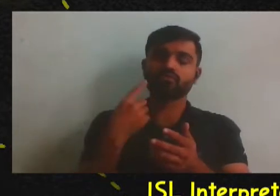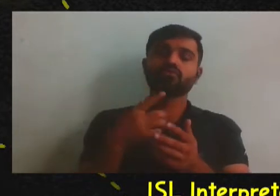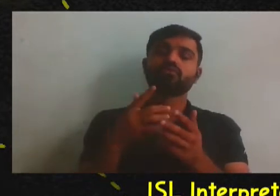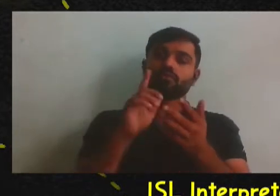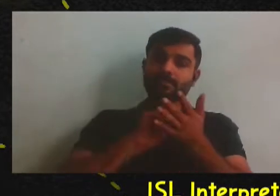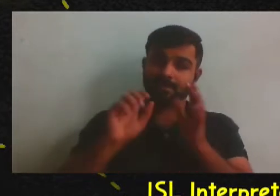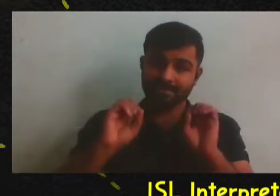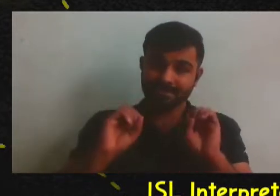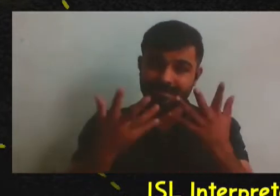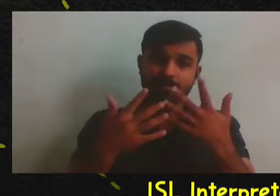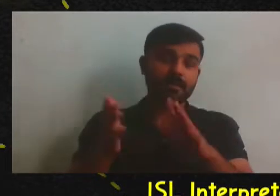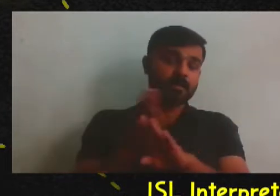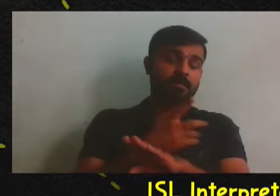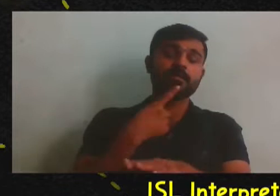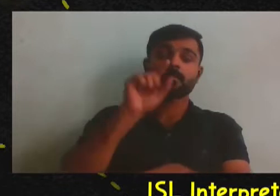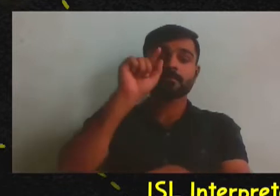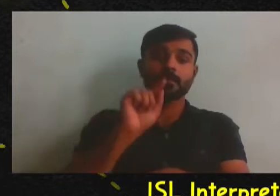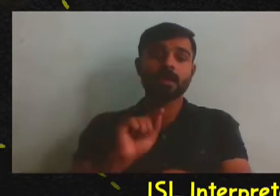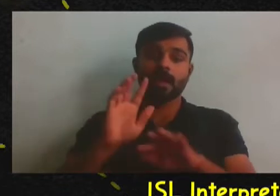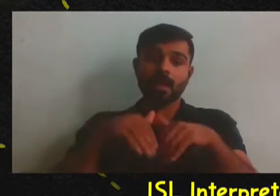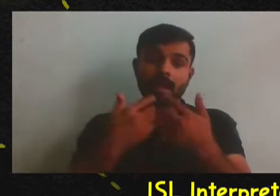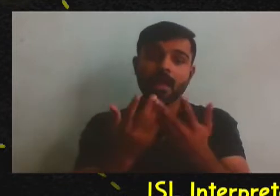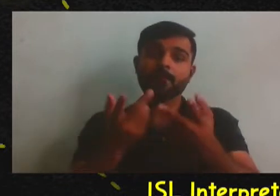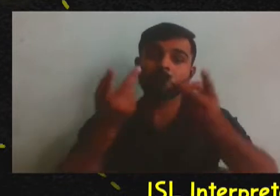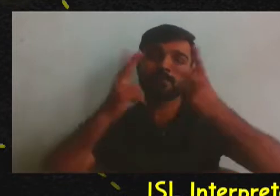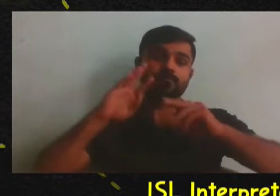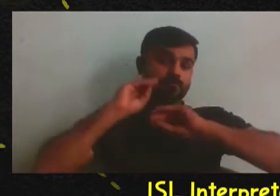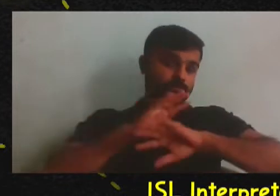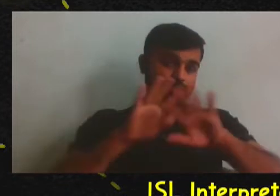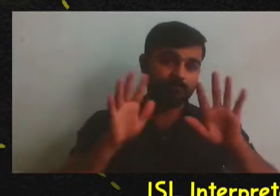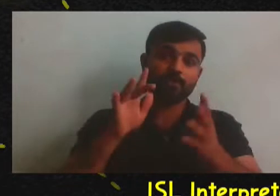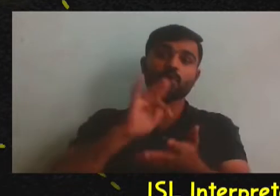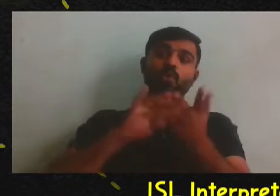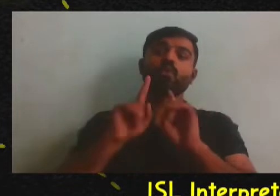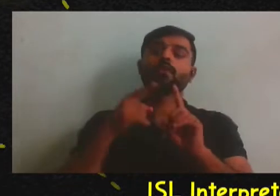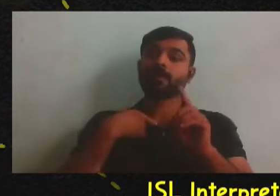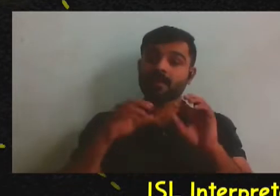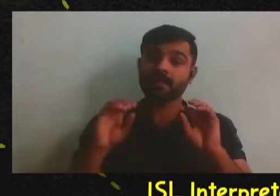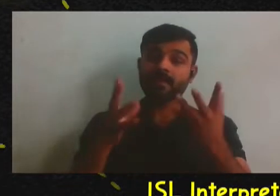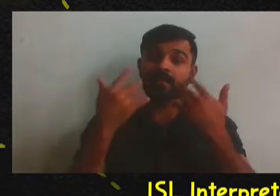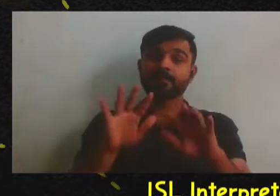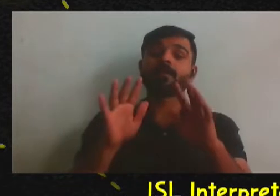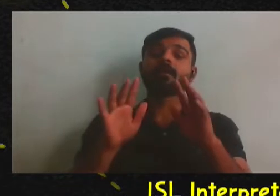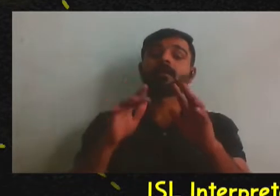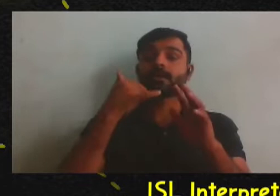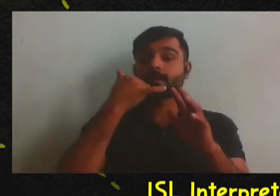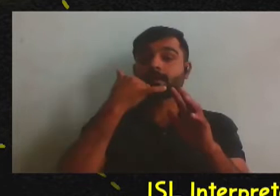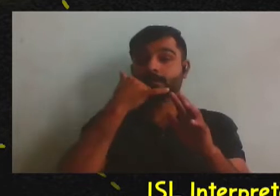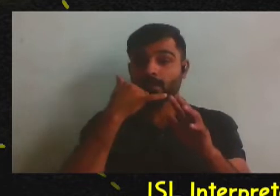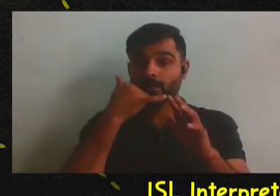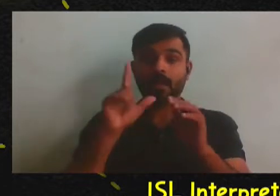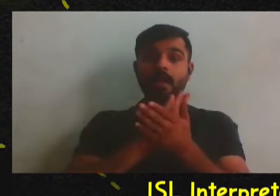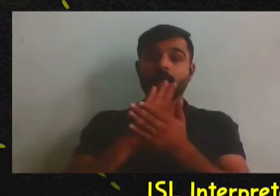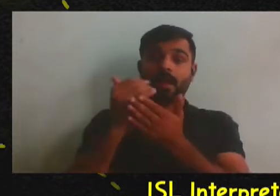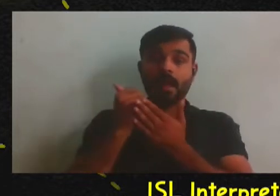beginning, for example, in terms of how the transformation, when we started the helpline, and people